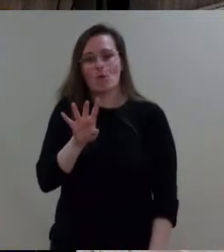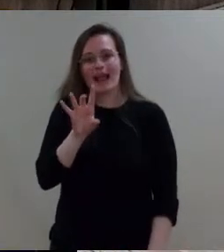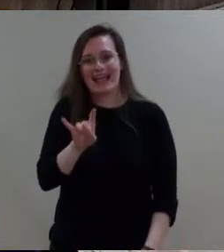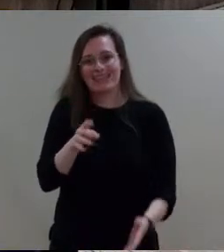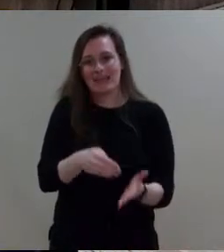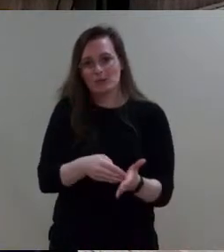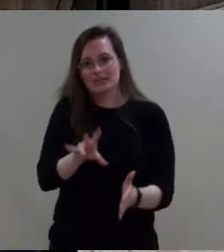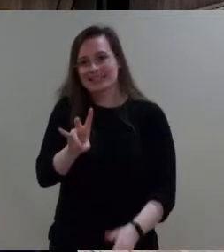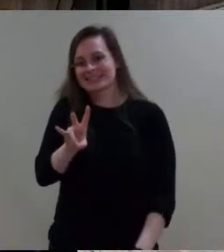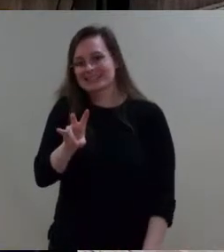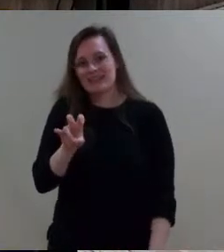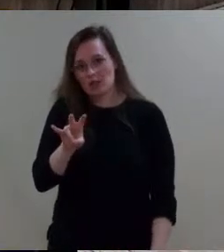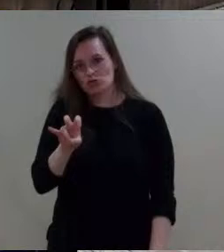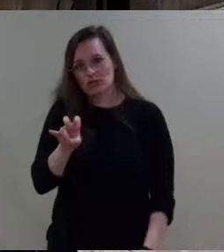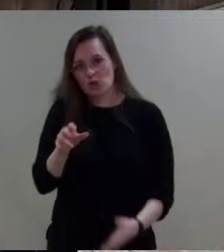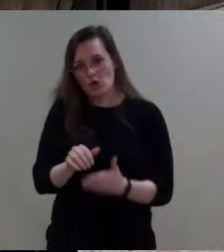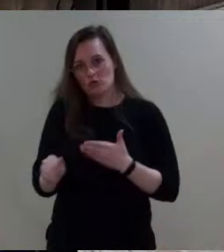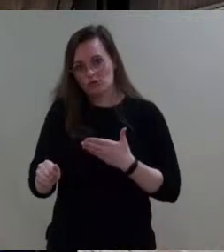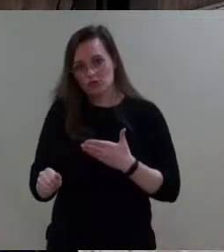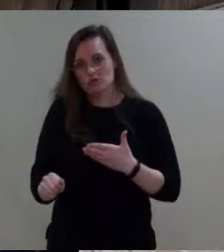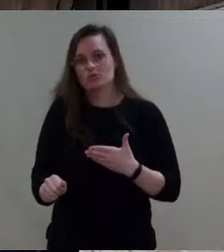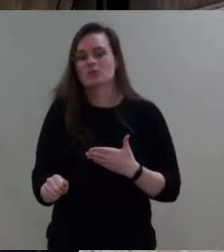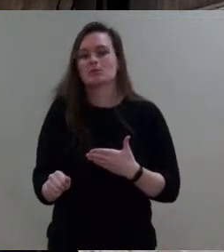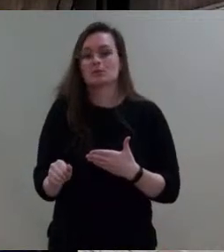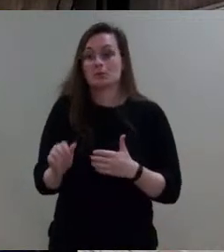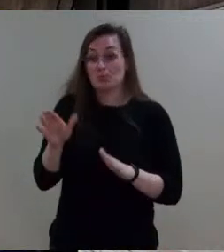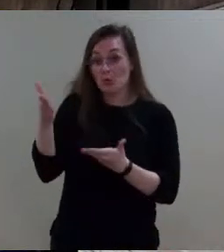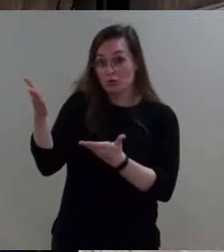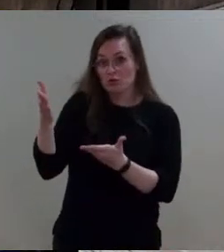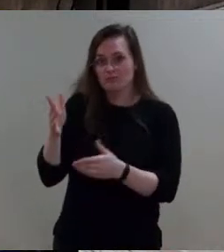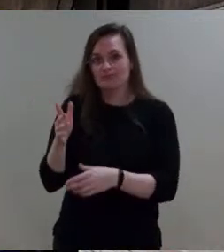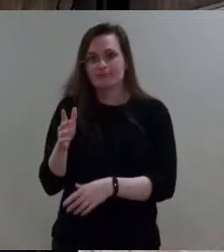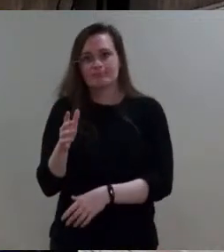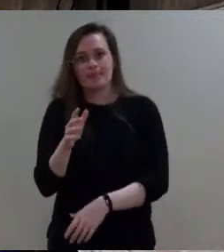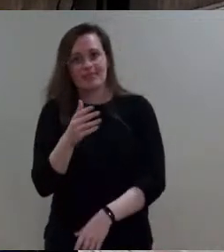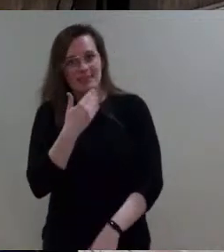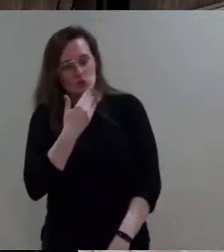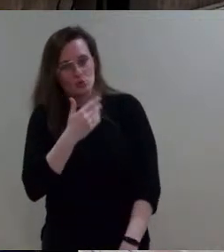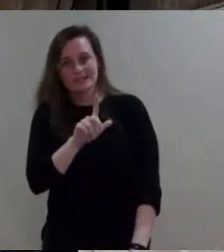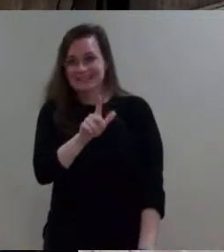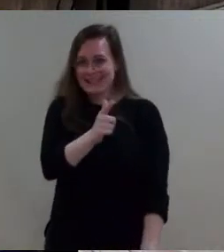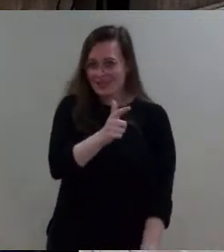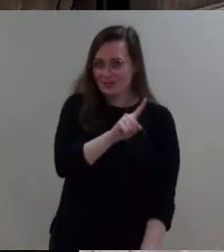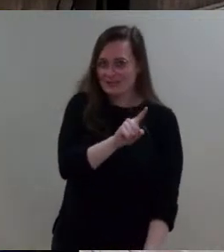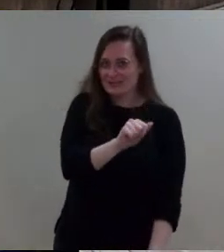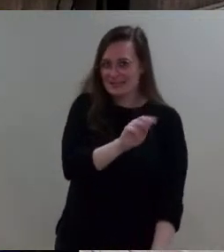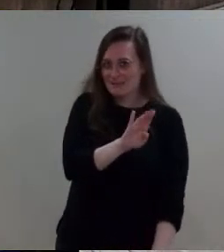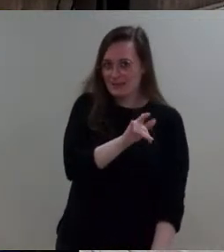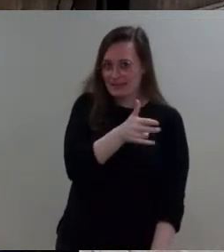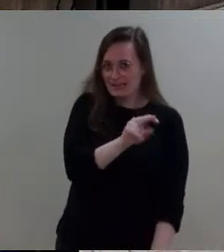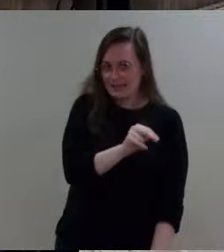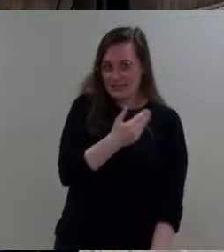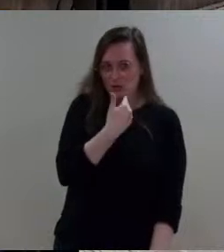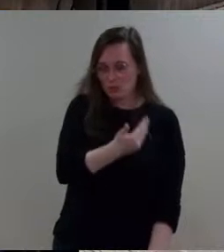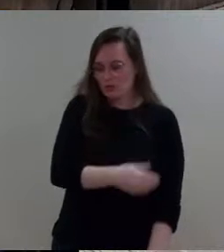$1,048,700. Someone could move. Deputy Mayor, thank you. Councillor Zabian, thank you.